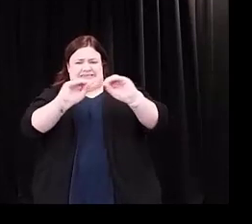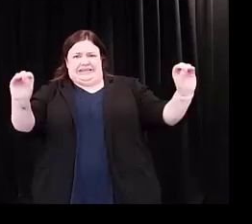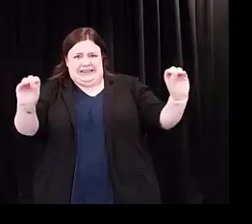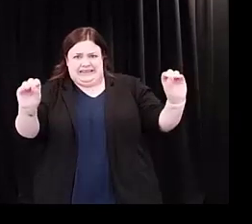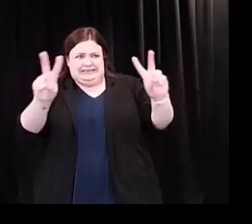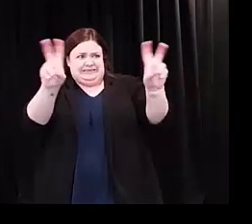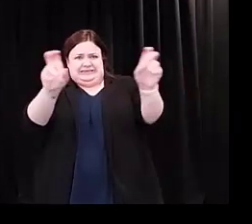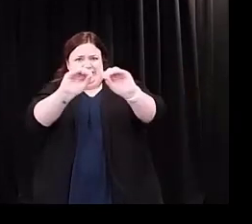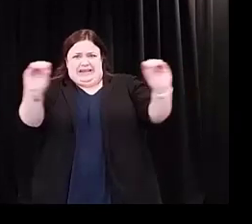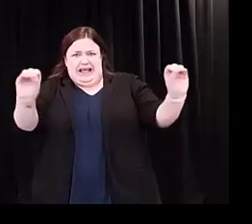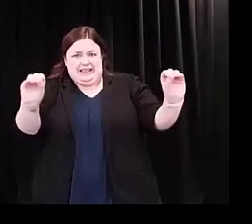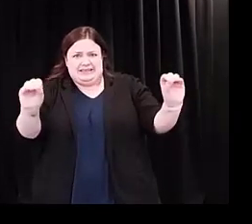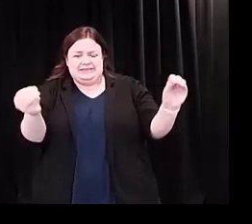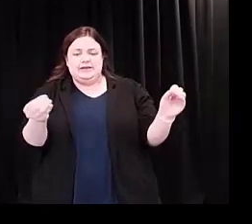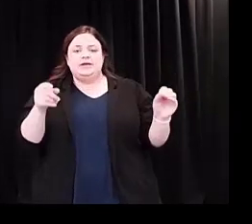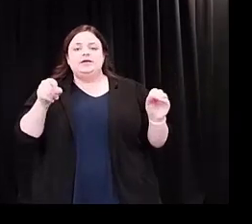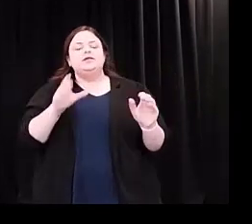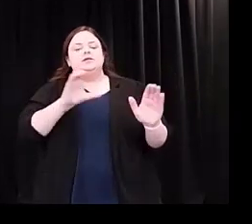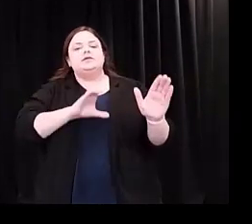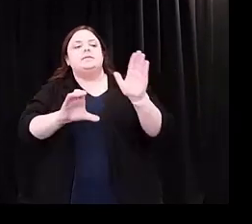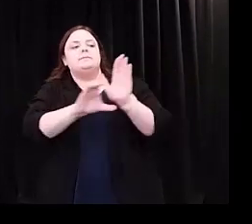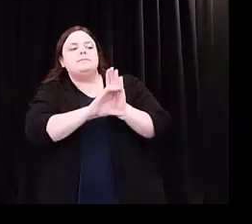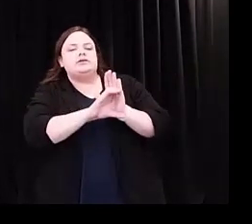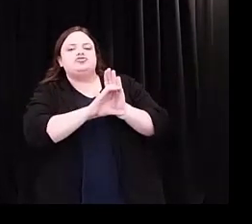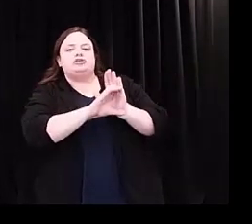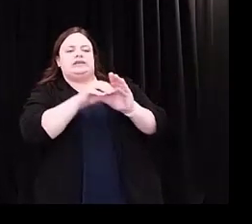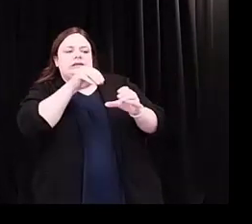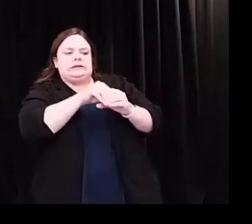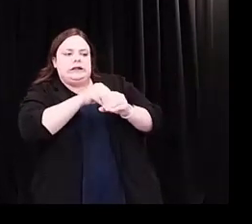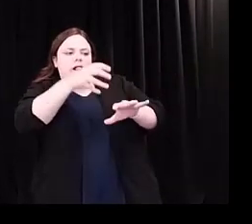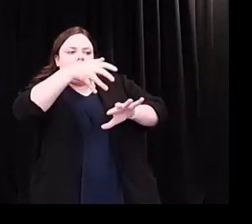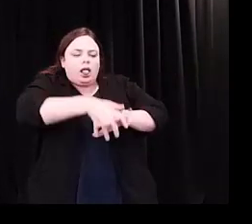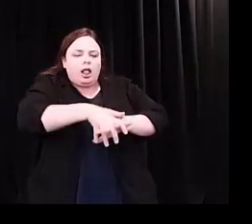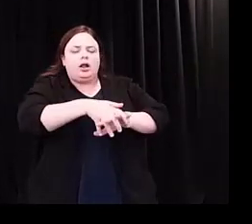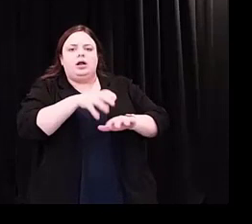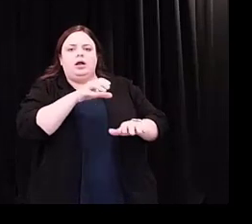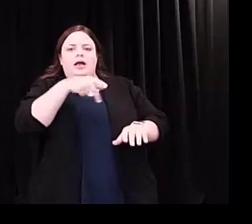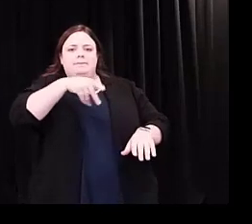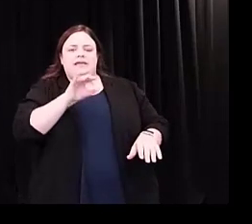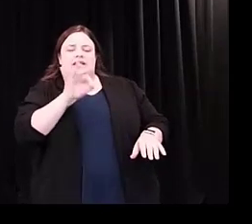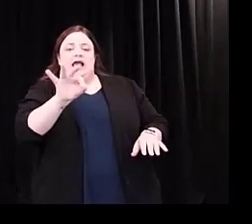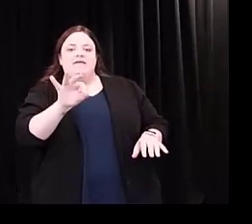nothing. This is an image wrapped in a PDF pretending to be a document.